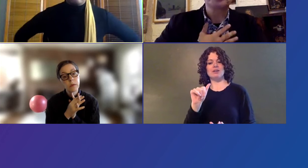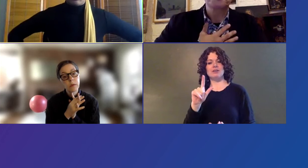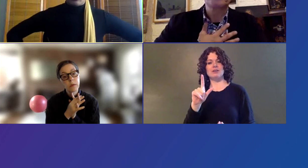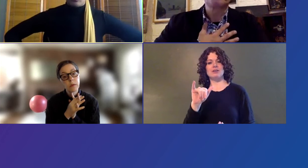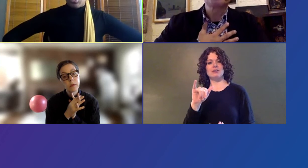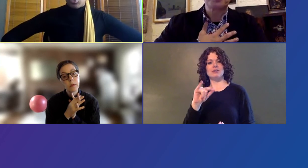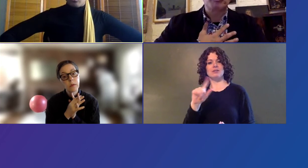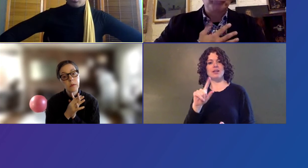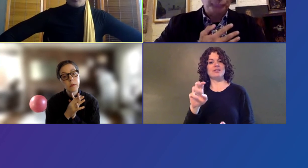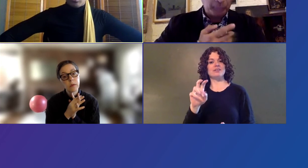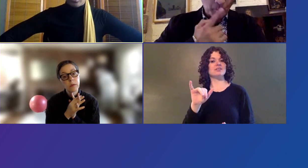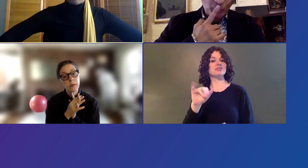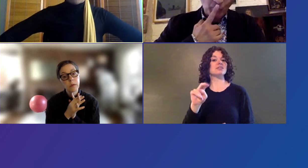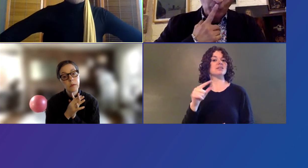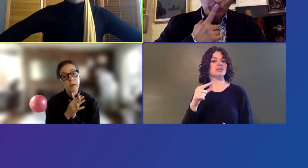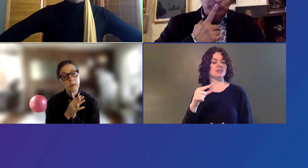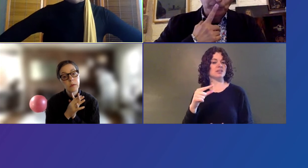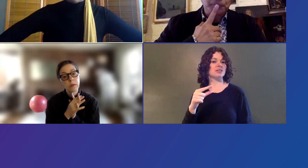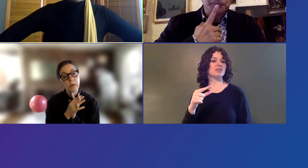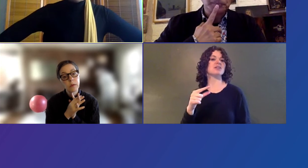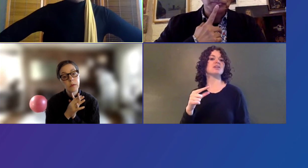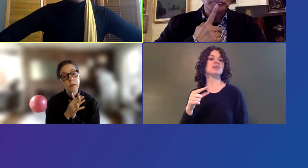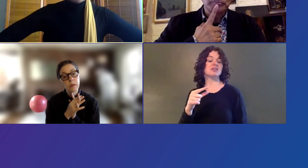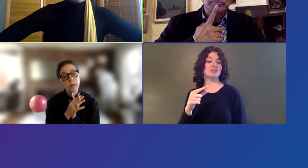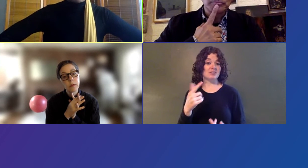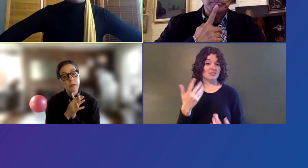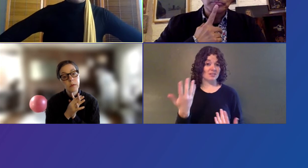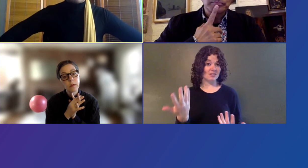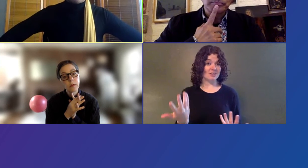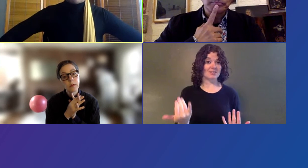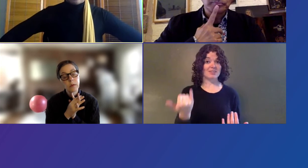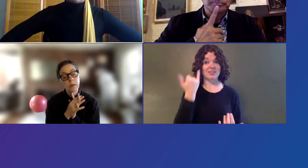Like, you've been working for quite a while, and you also are